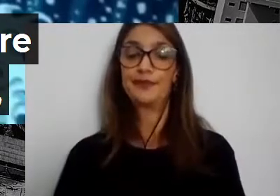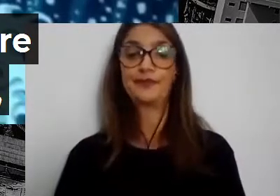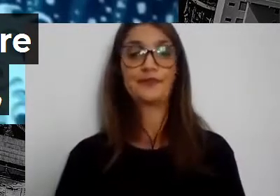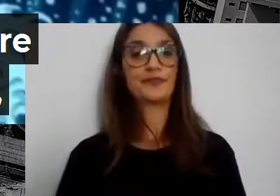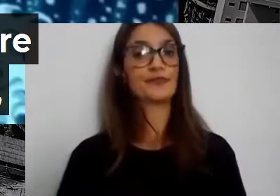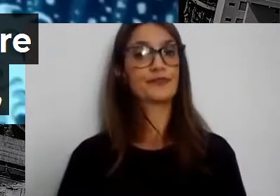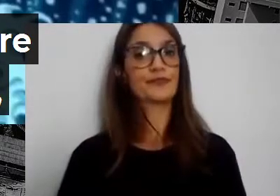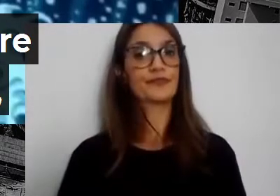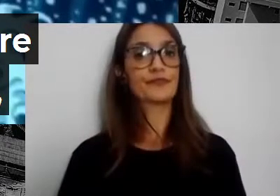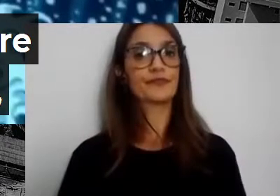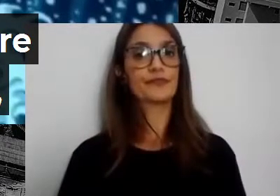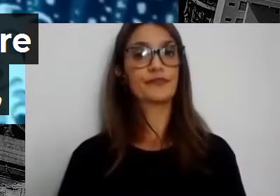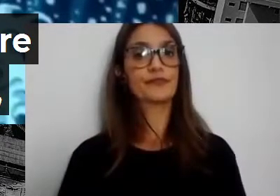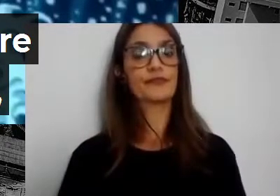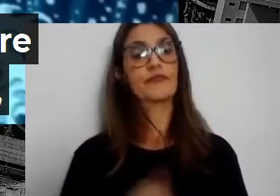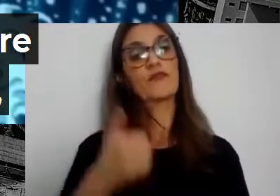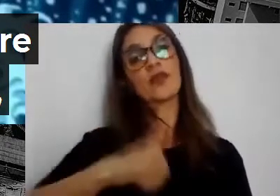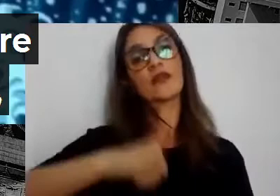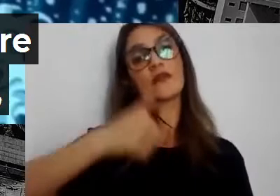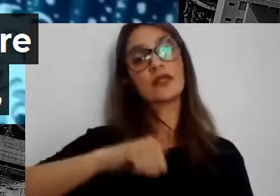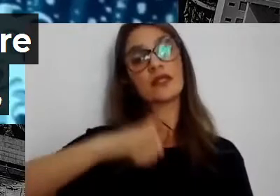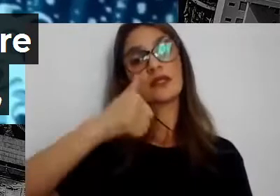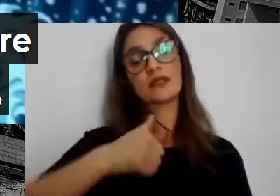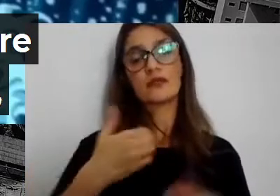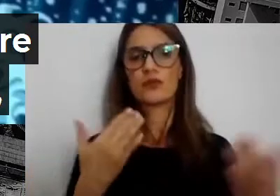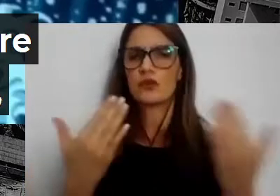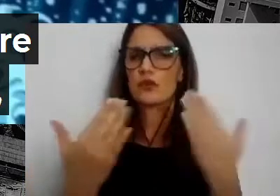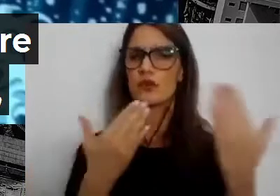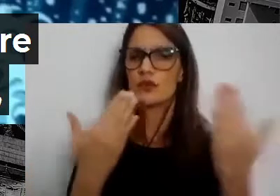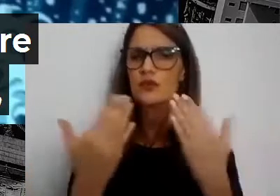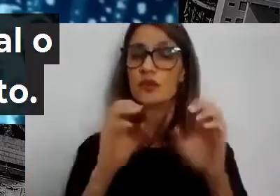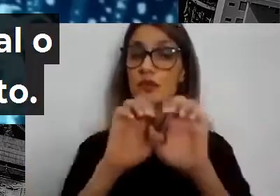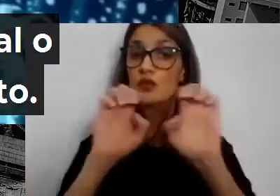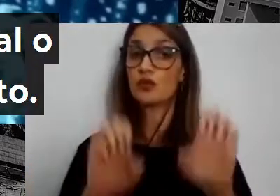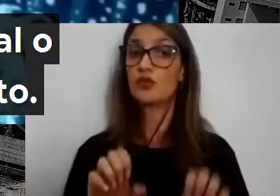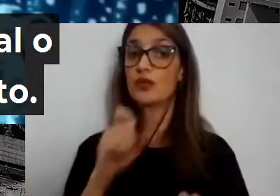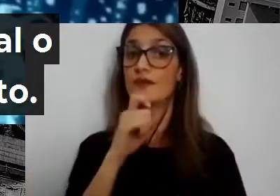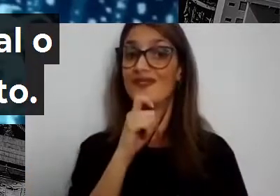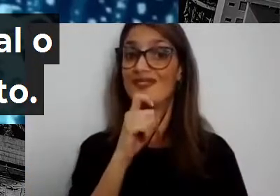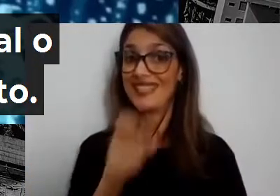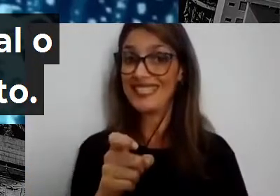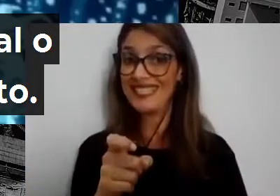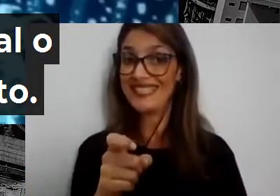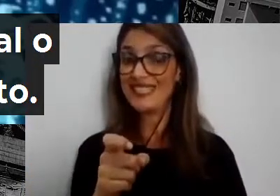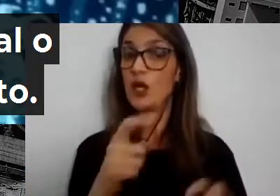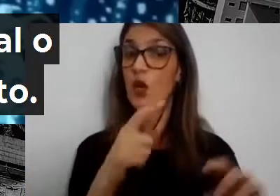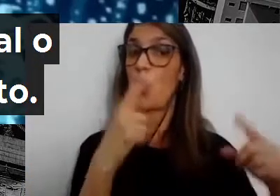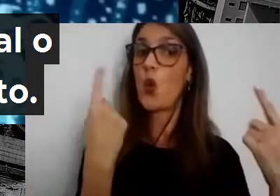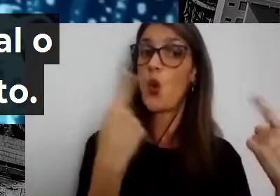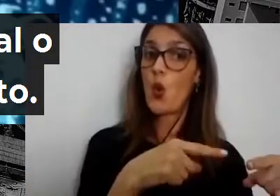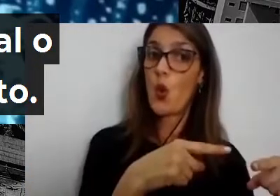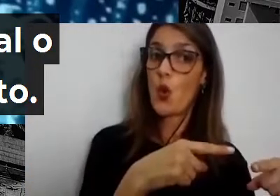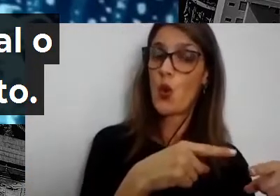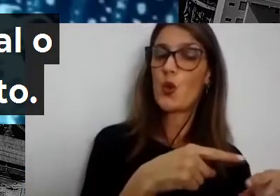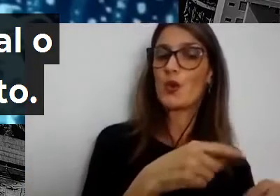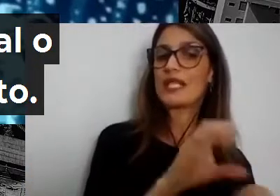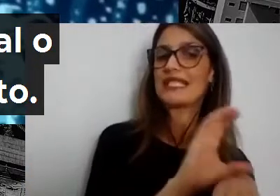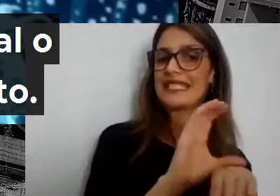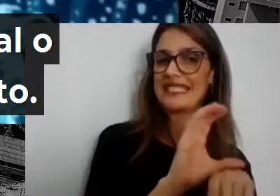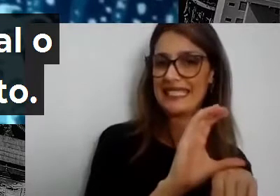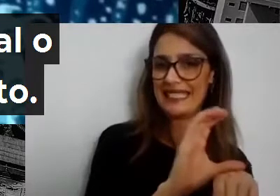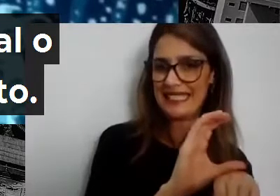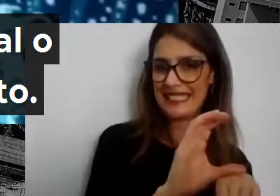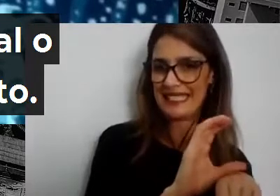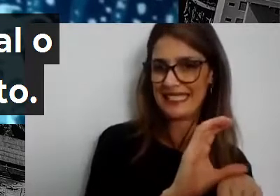a green infrastructure solution versus a gray infrastructure solution, you have to be able to first assess what